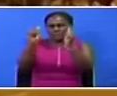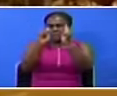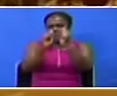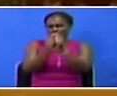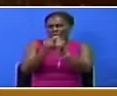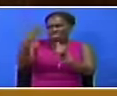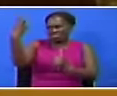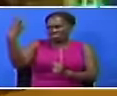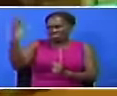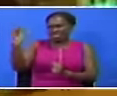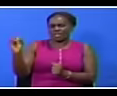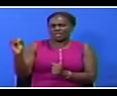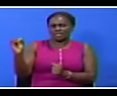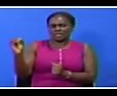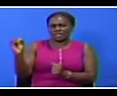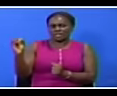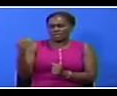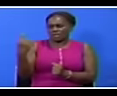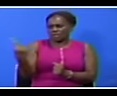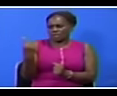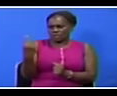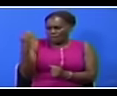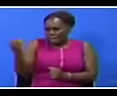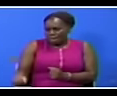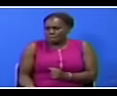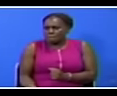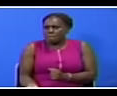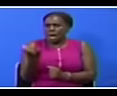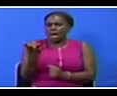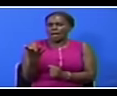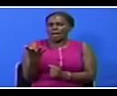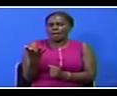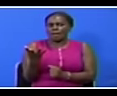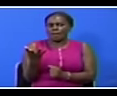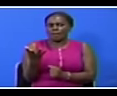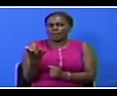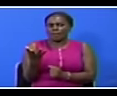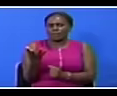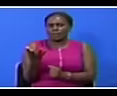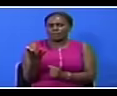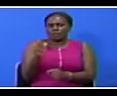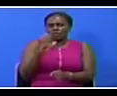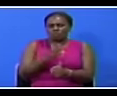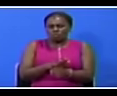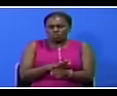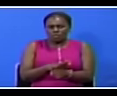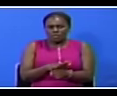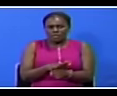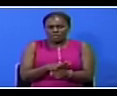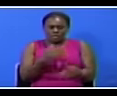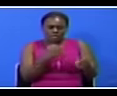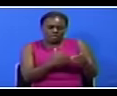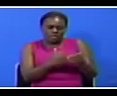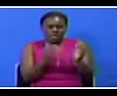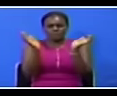p.m. Monday night. A lone attacker detonated an improvised explosive device packed with nuts and bolts near the